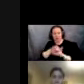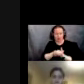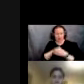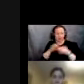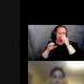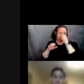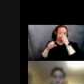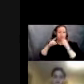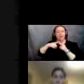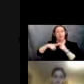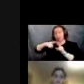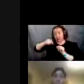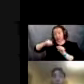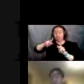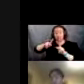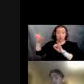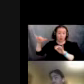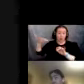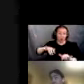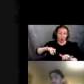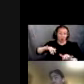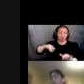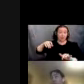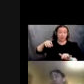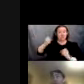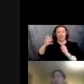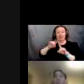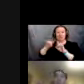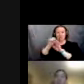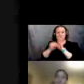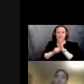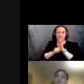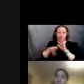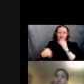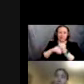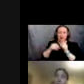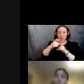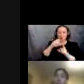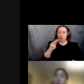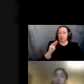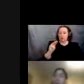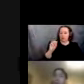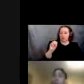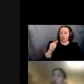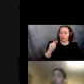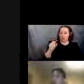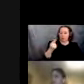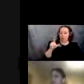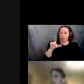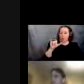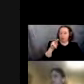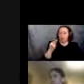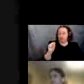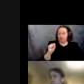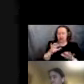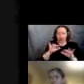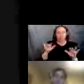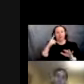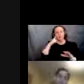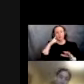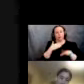included quote unquote Mongolians and other populations to try to cover all their bases in